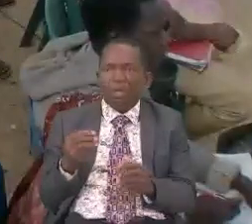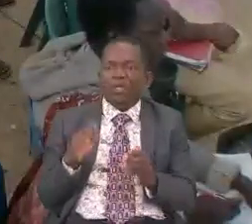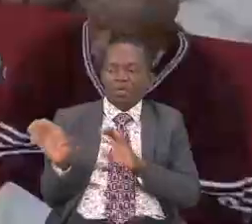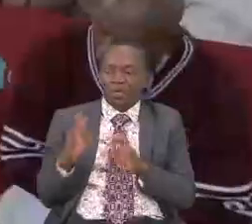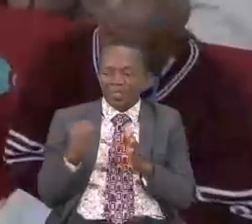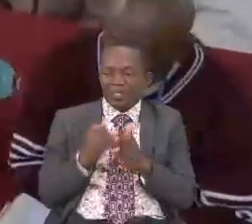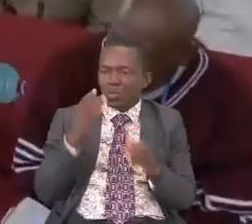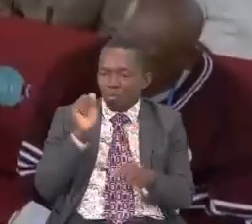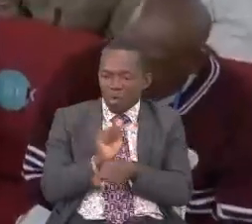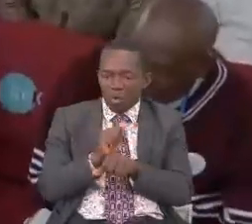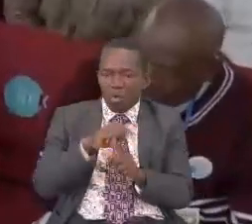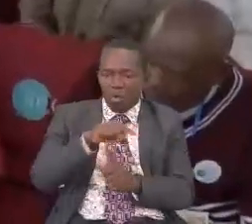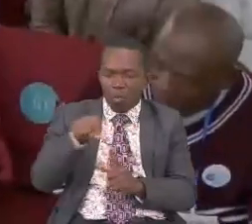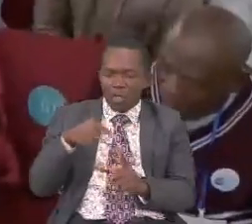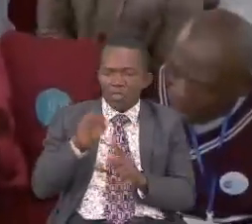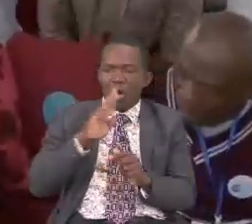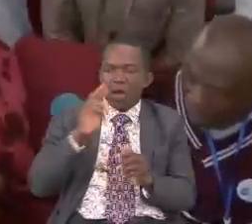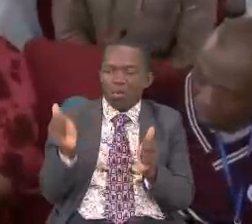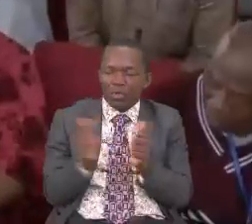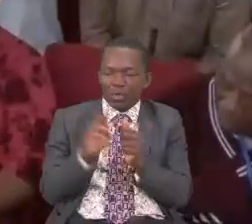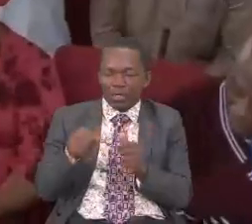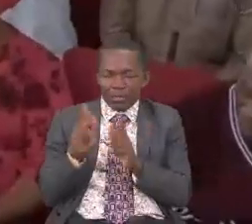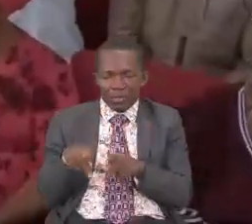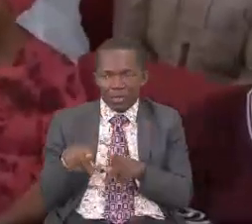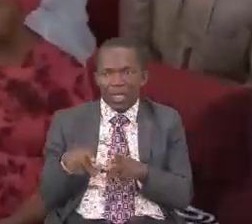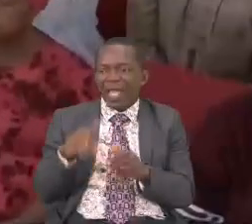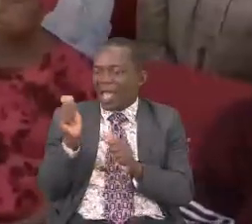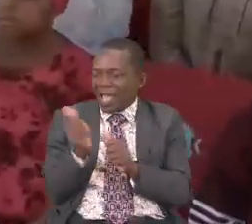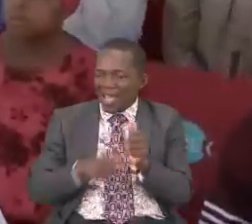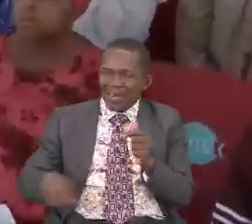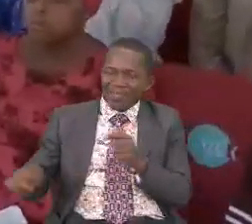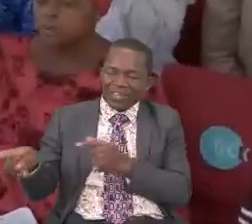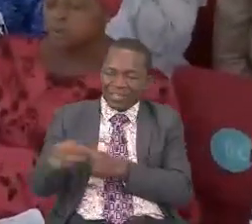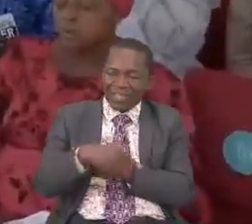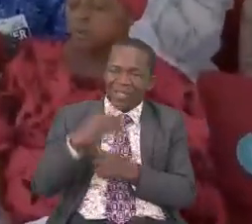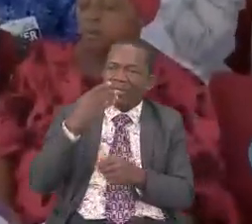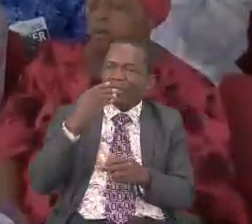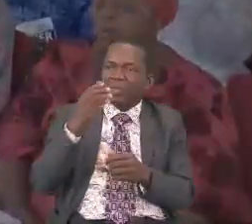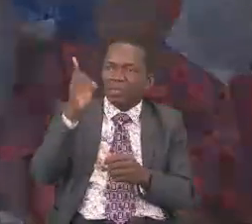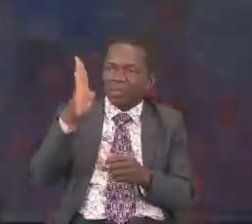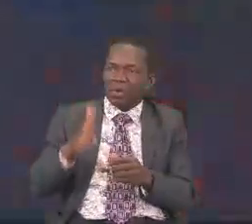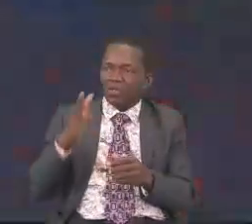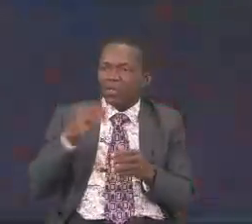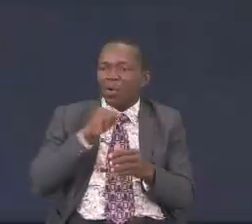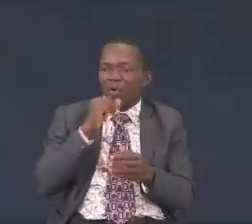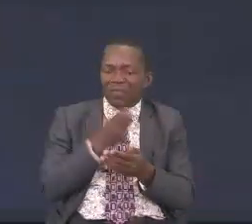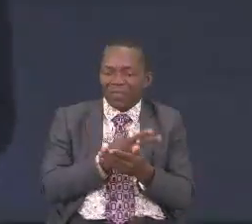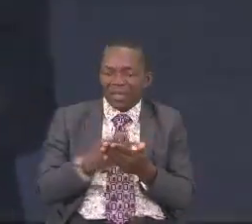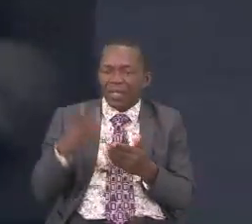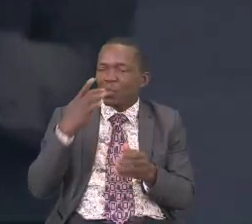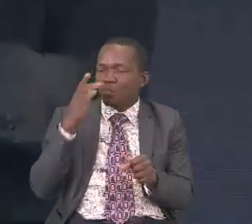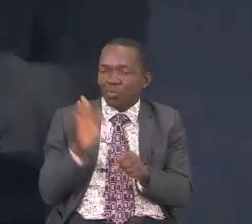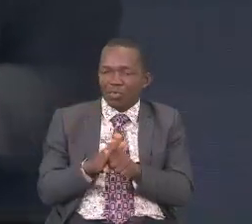people every day gods of feeling promise for every day number